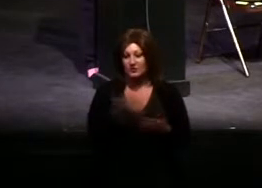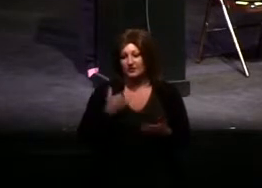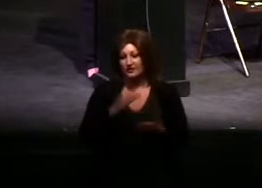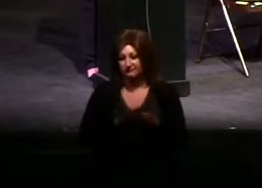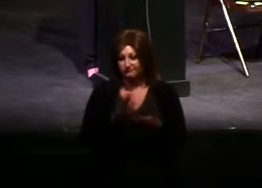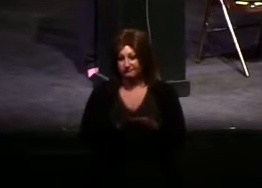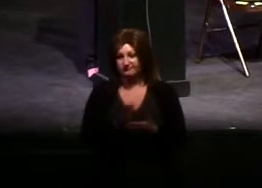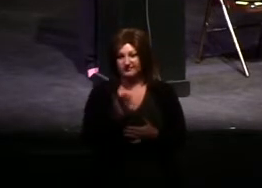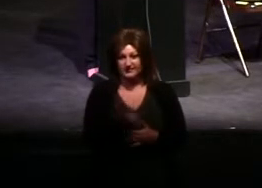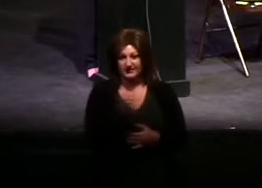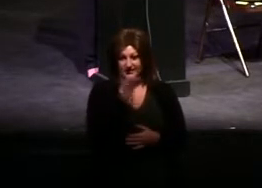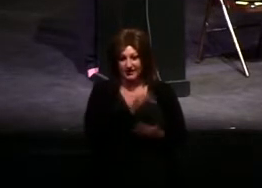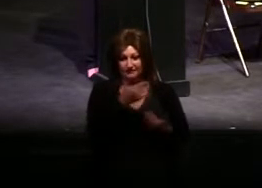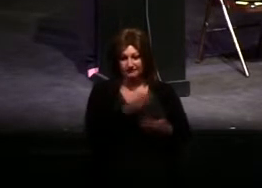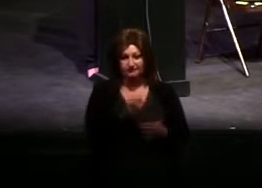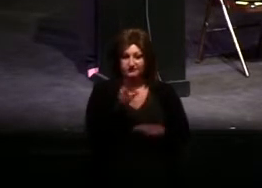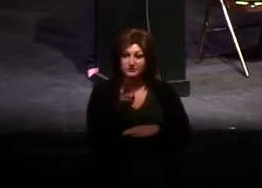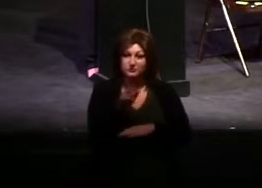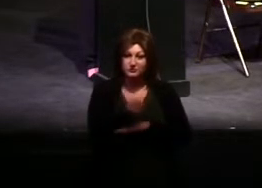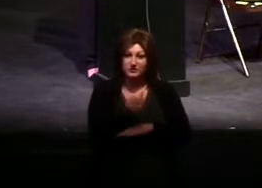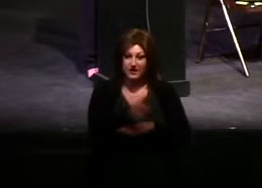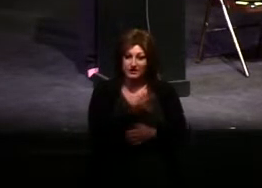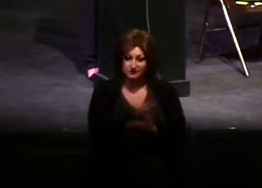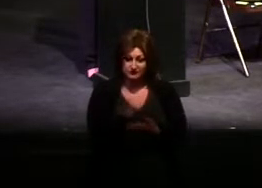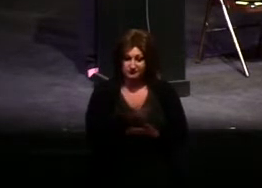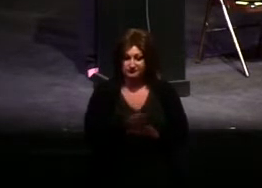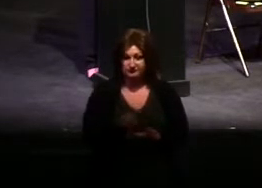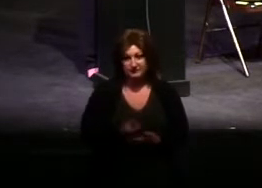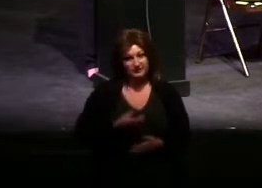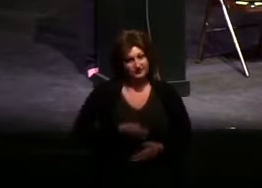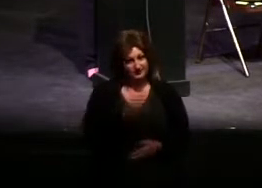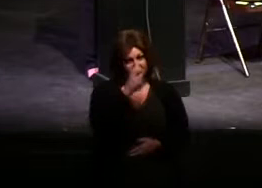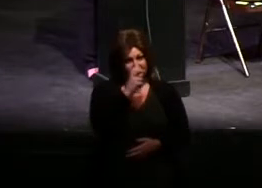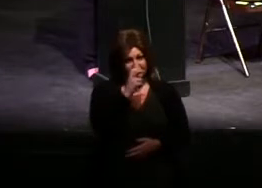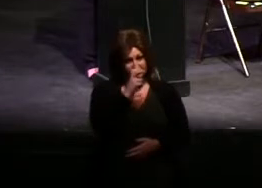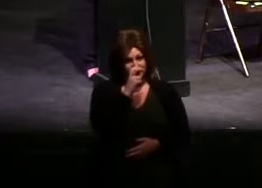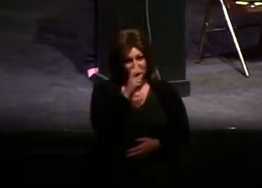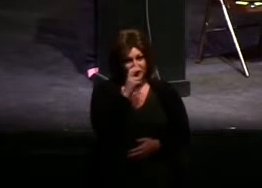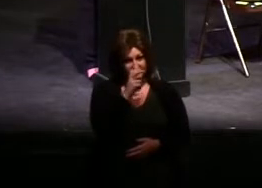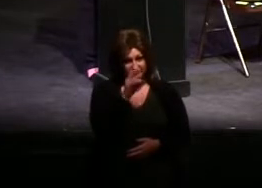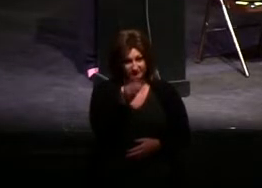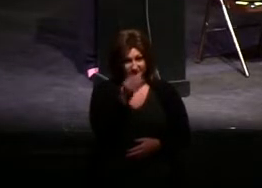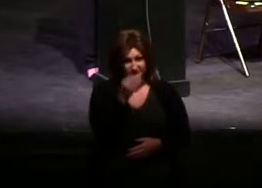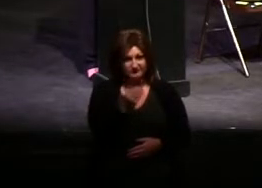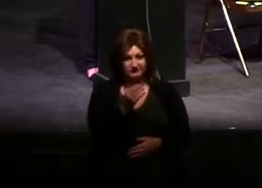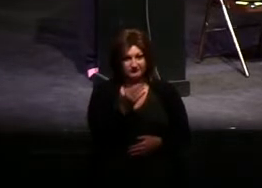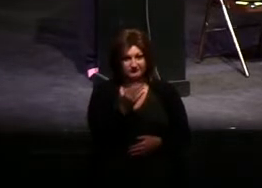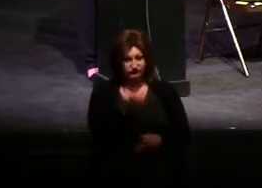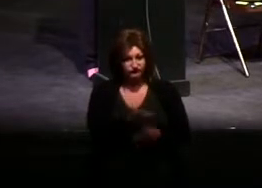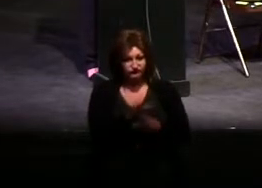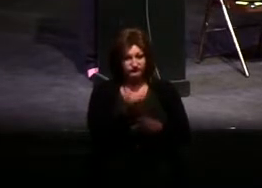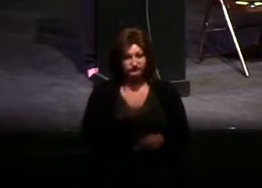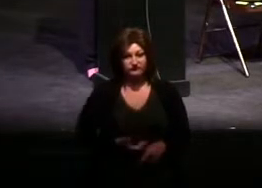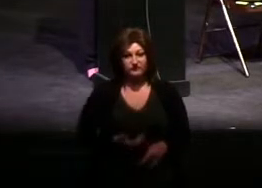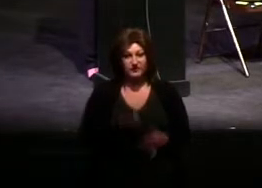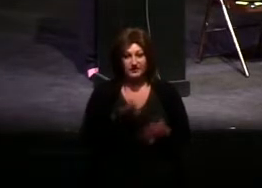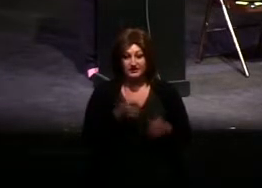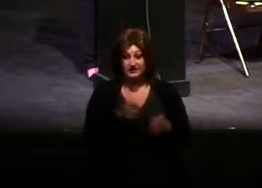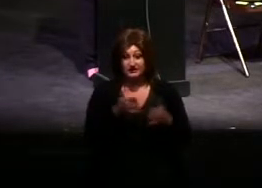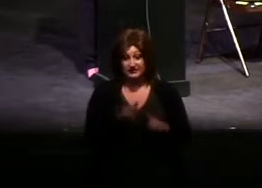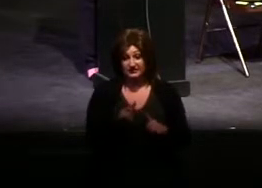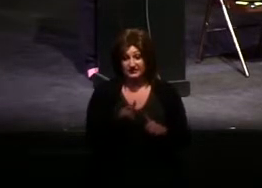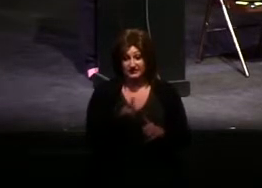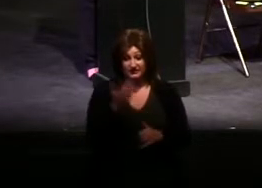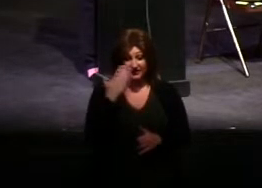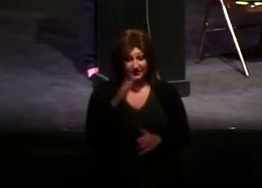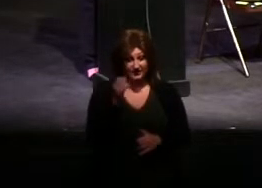in The Alibi two nights a week, and he holds as strict a line on me as he can. Still, Dave may not even